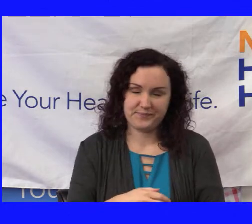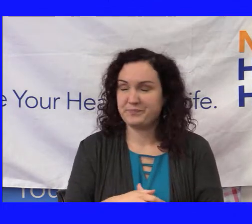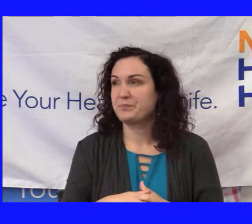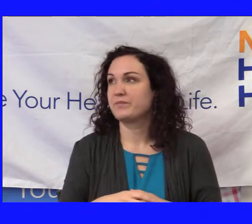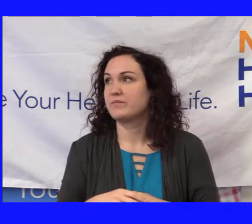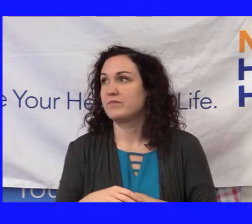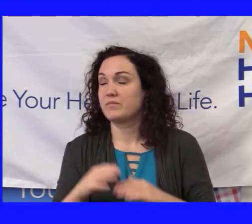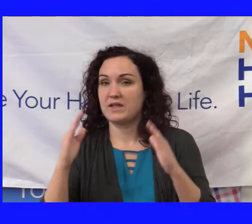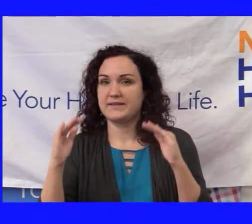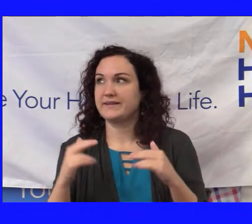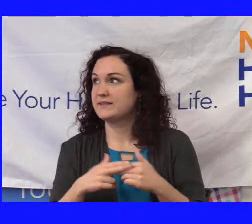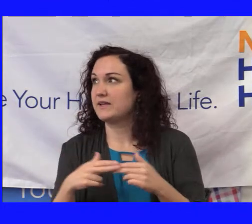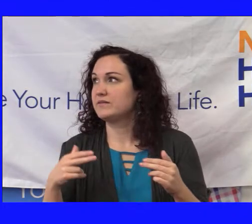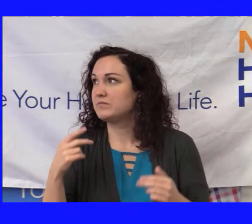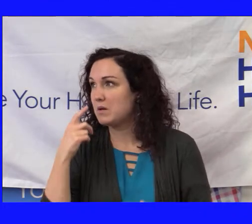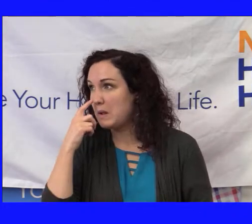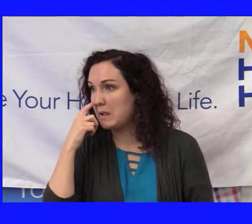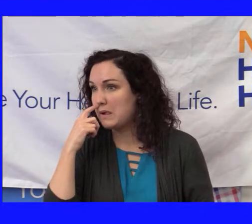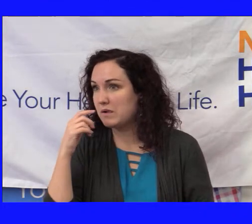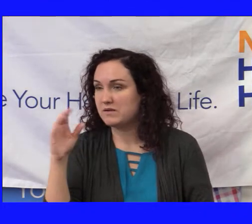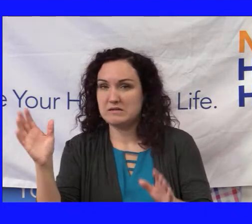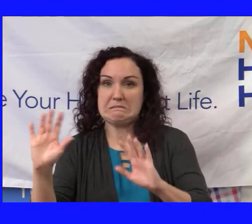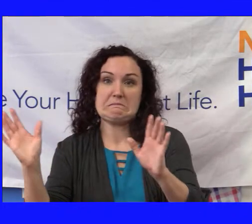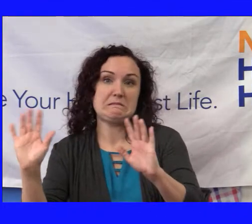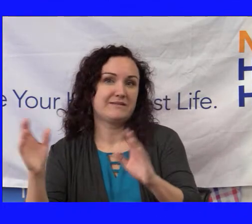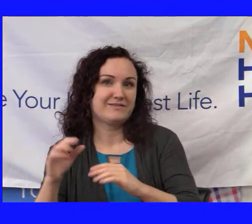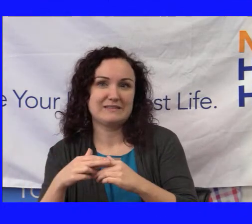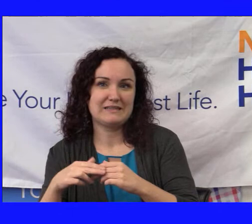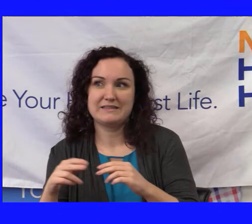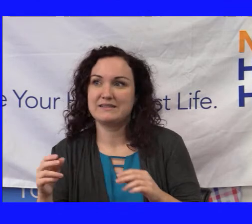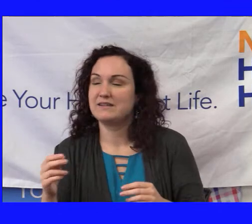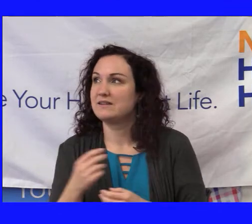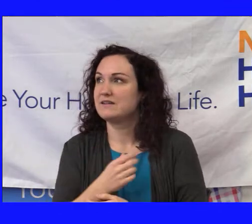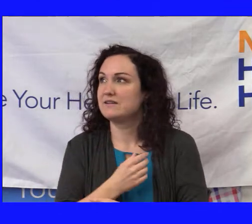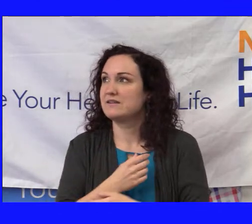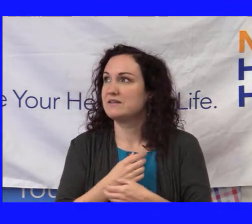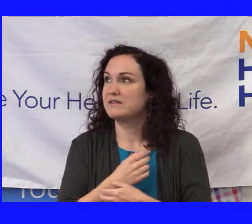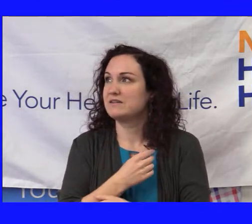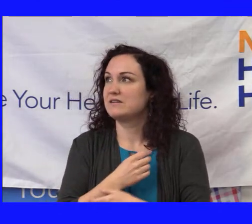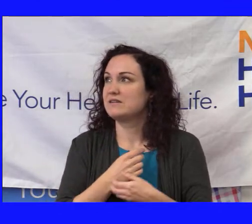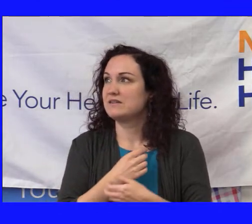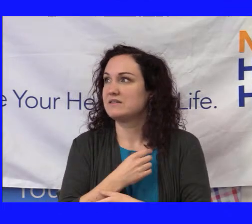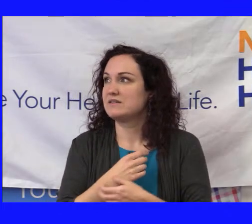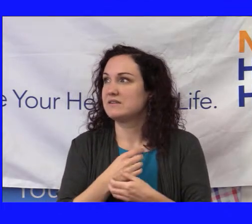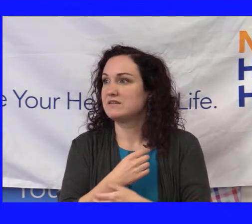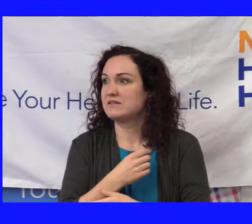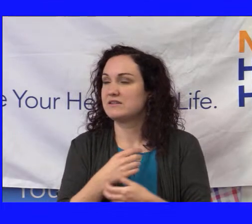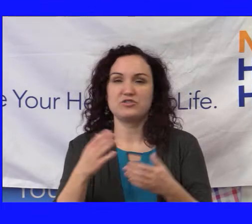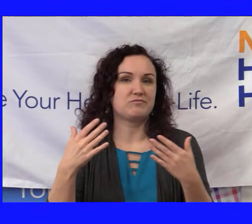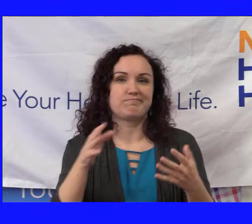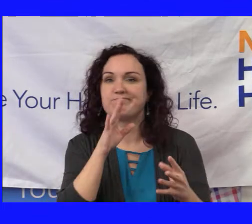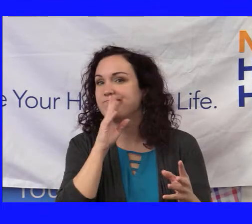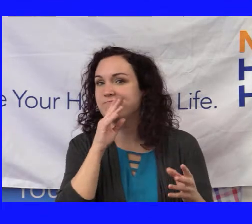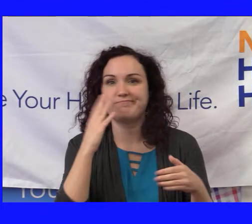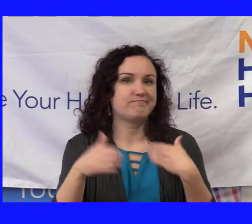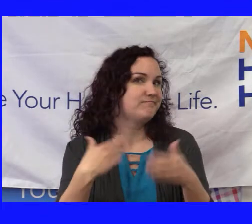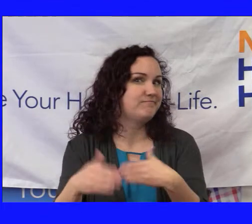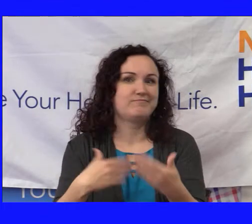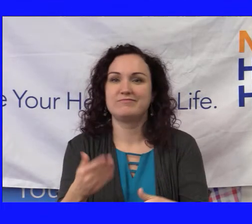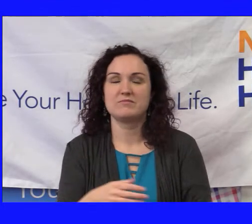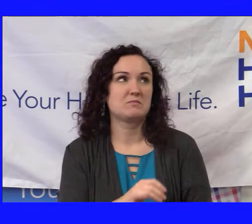On the next slide, workforce diversity. We don't have slides, Keith, so you're just talking to